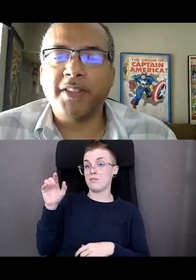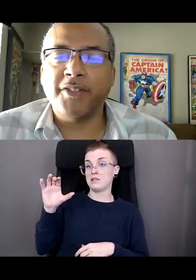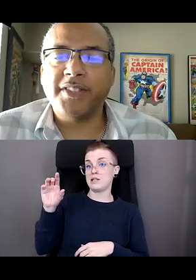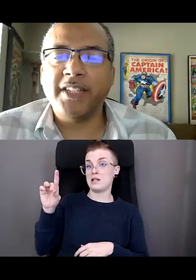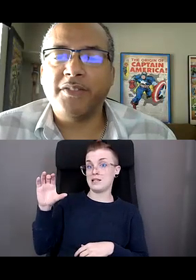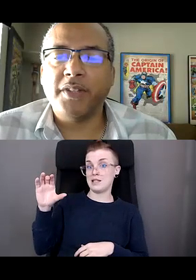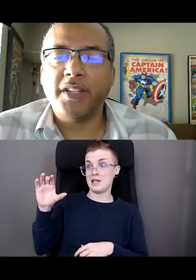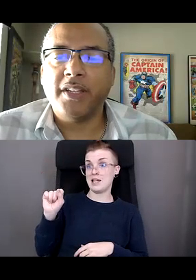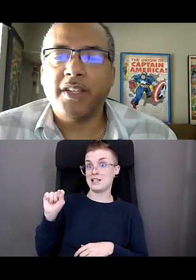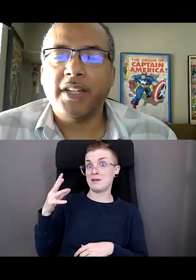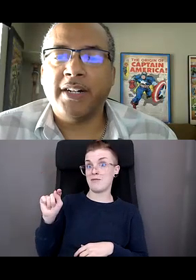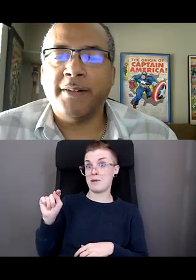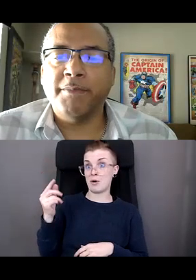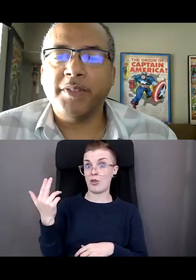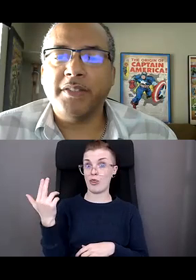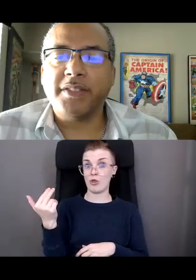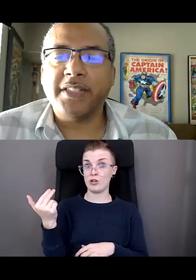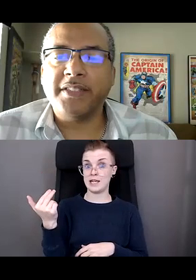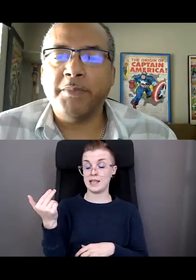September 13th,